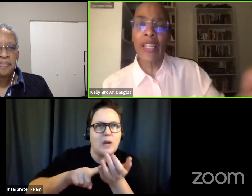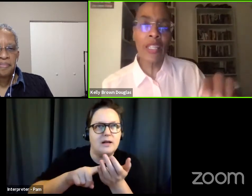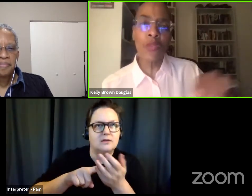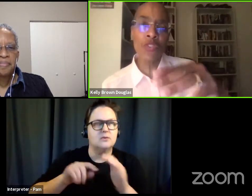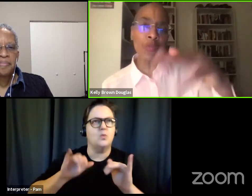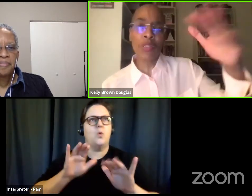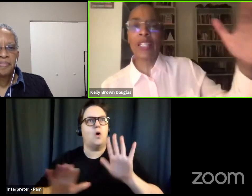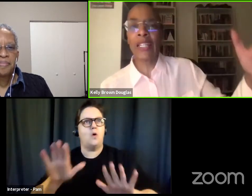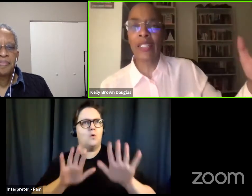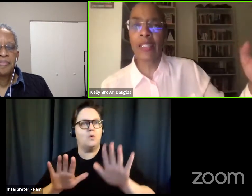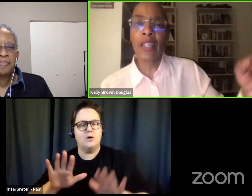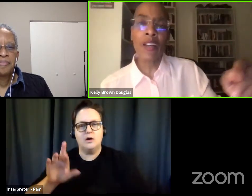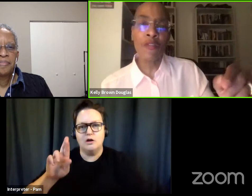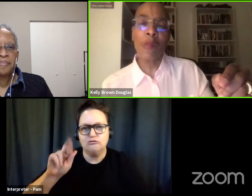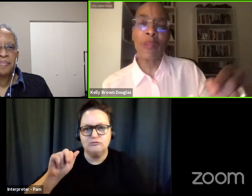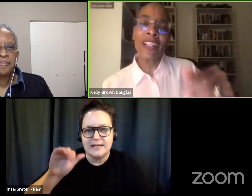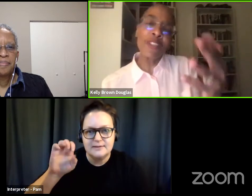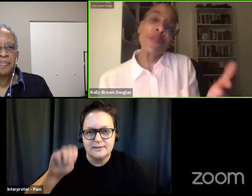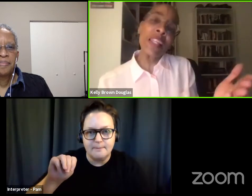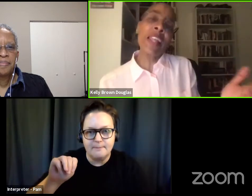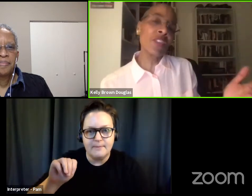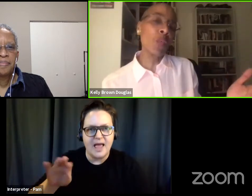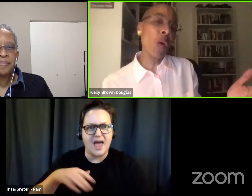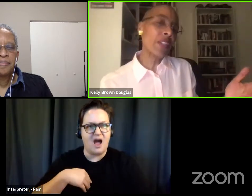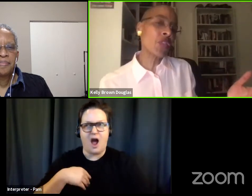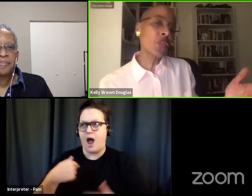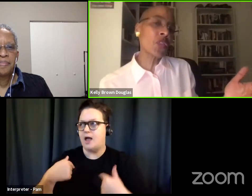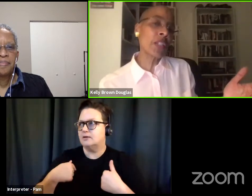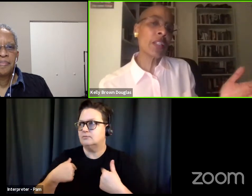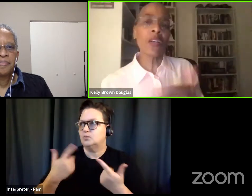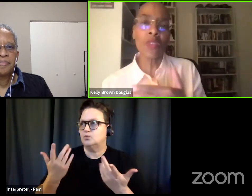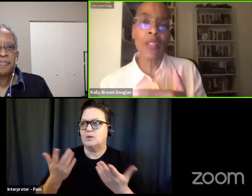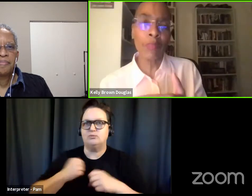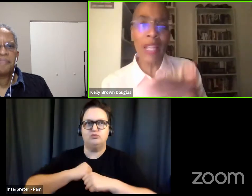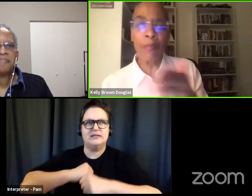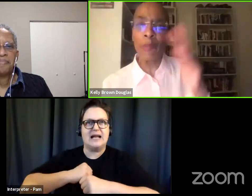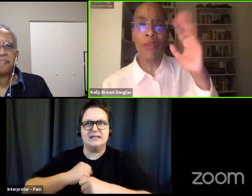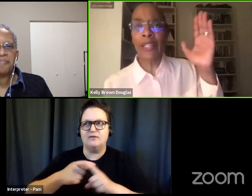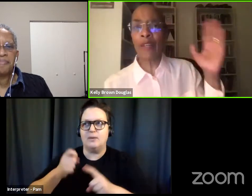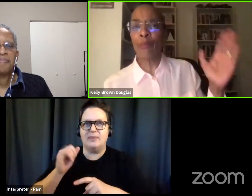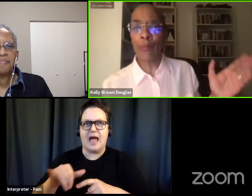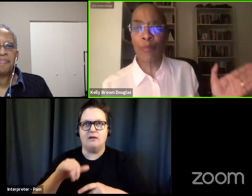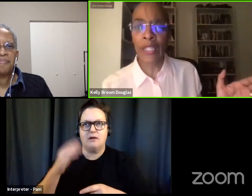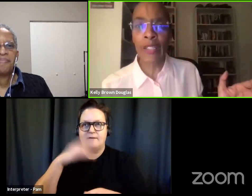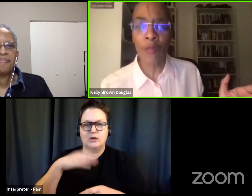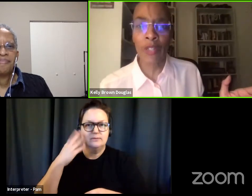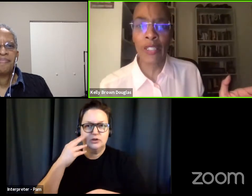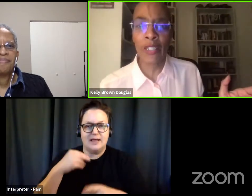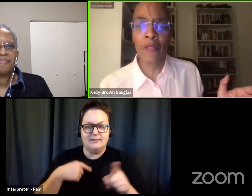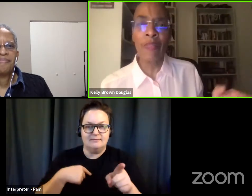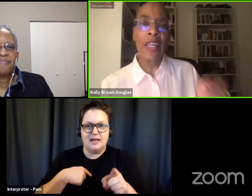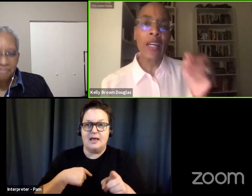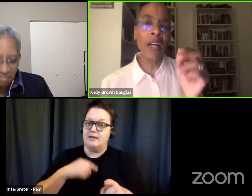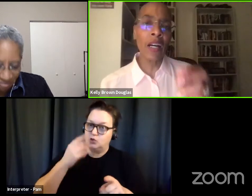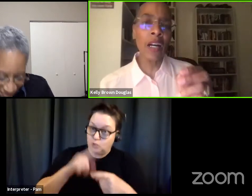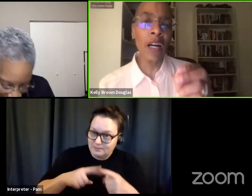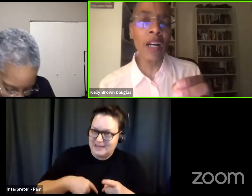that he was protected from it. To me, that's a white story, you know, that Black people ain't never been protected from